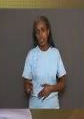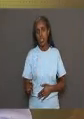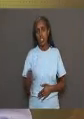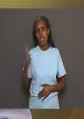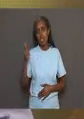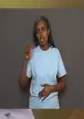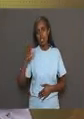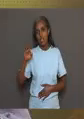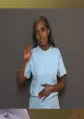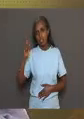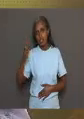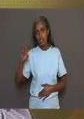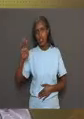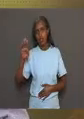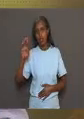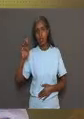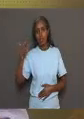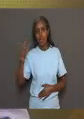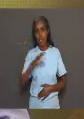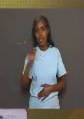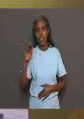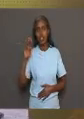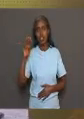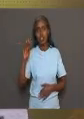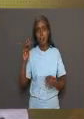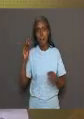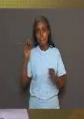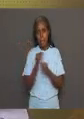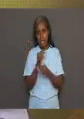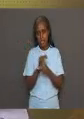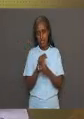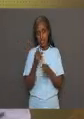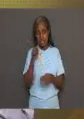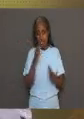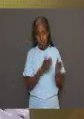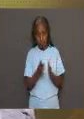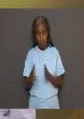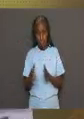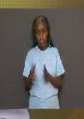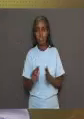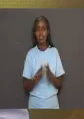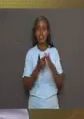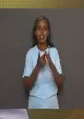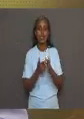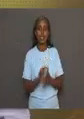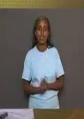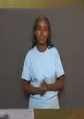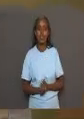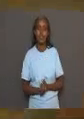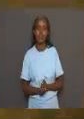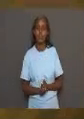algebra, and mechanics. Are you ready? Let us begin.